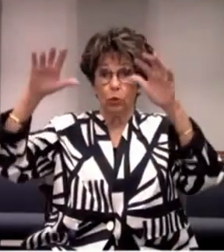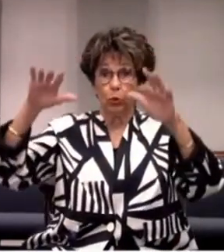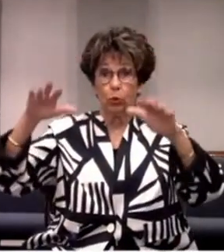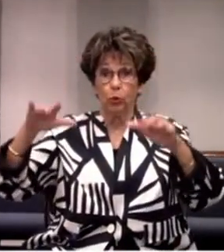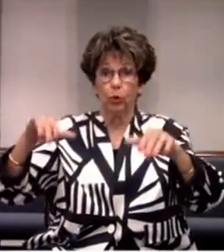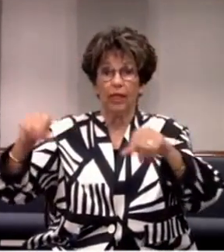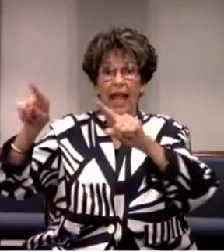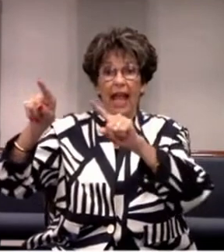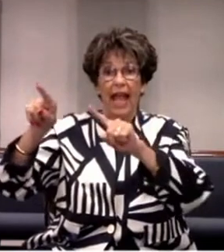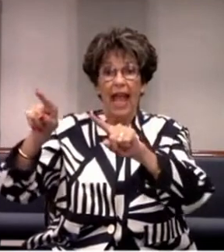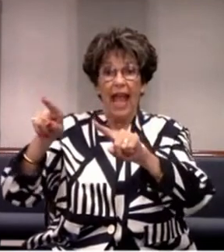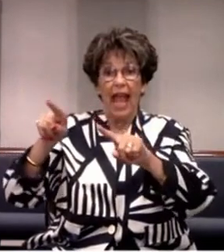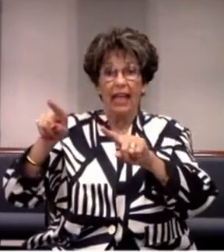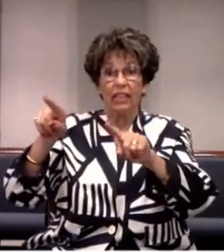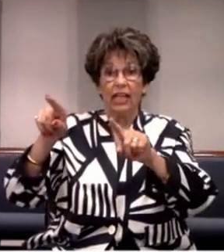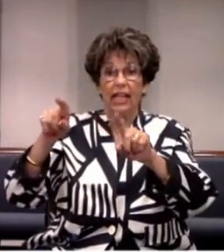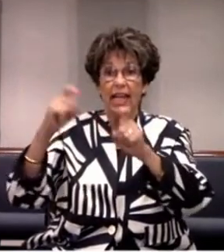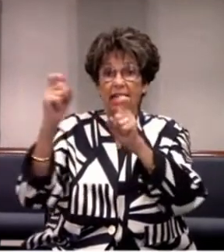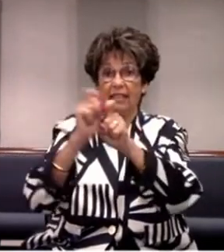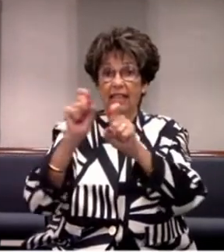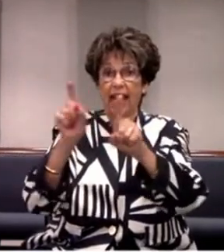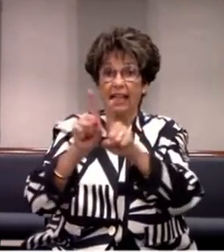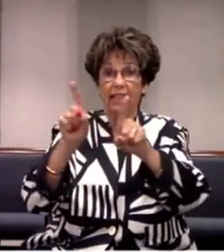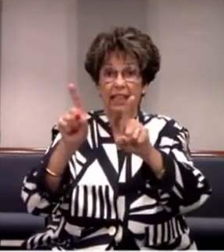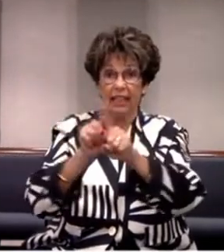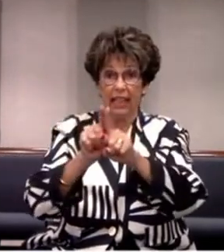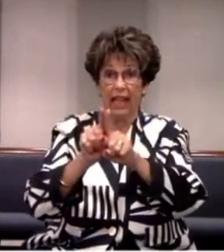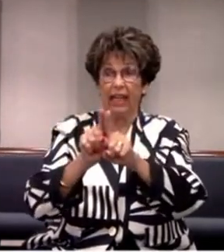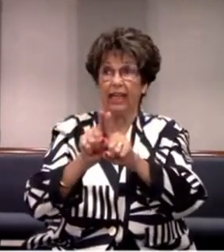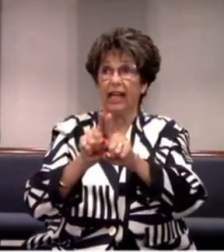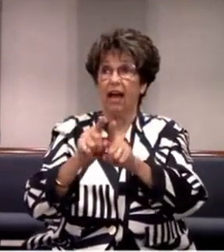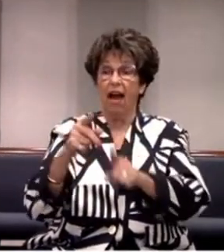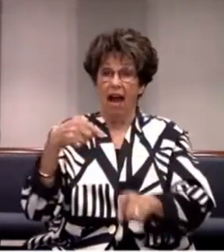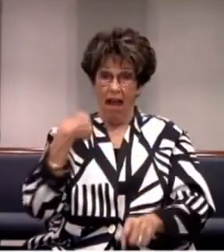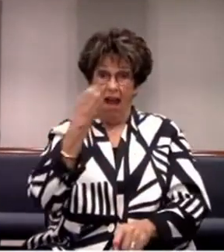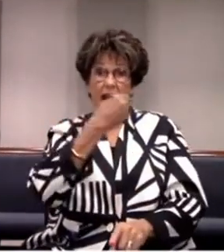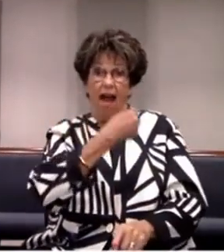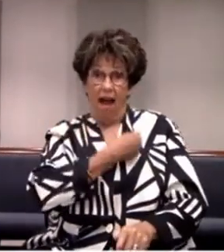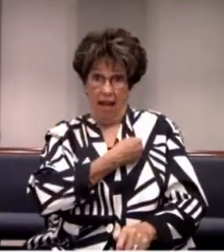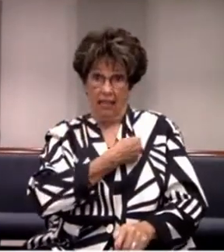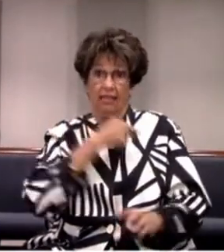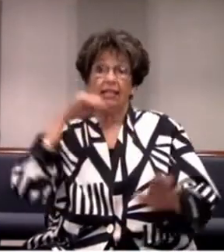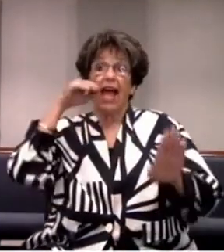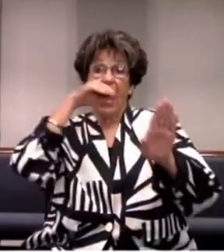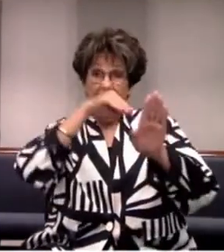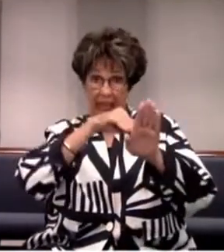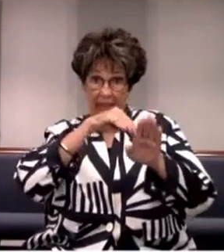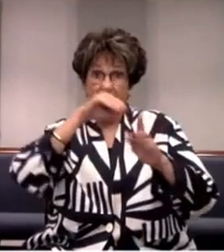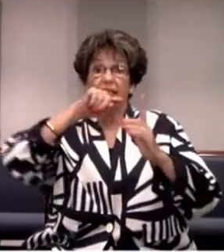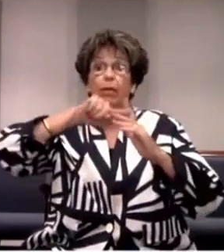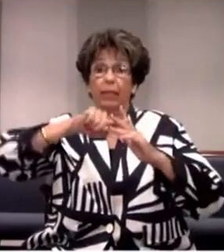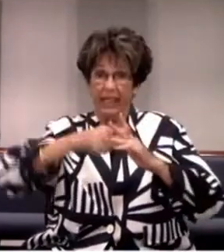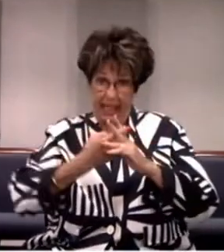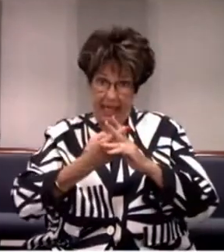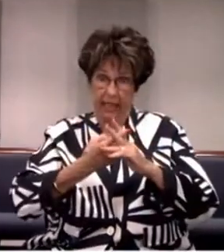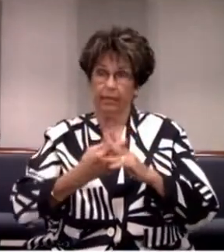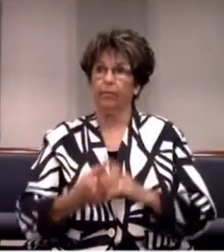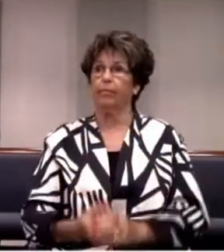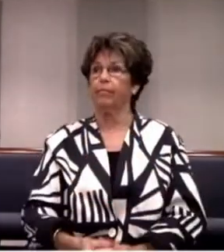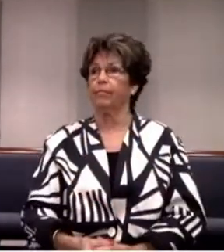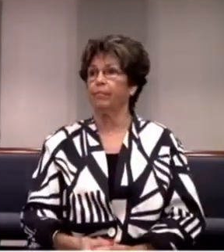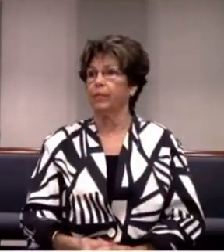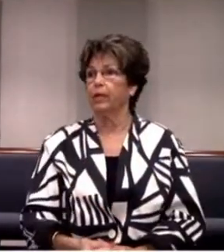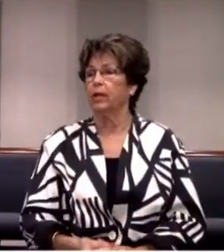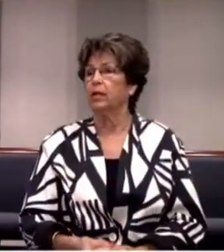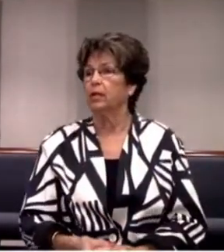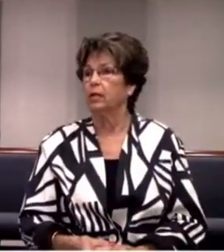as on what? Us at the beginning. Let me just put you a note there. I don't care who you are. Everybody gets saved the same